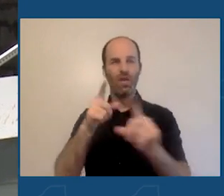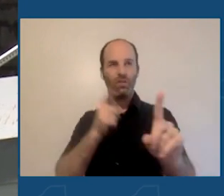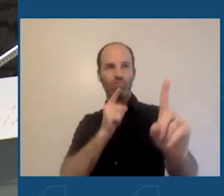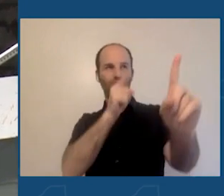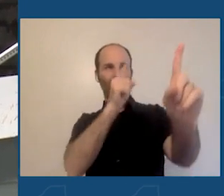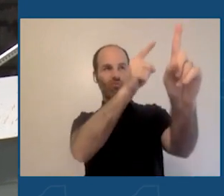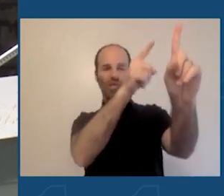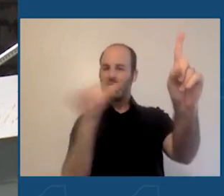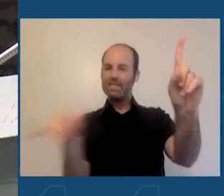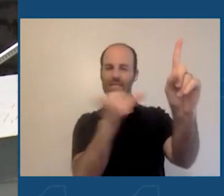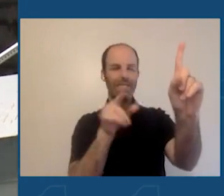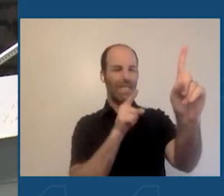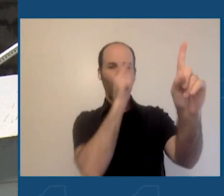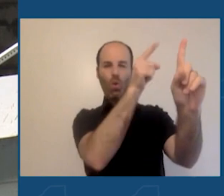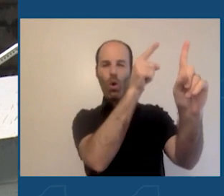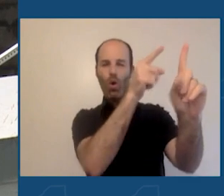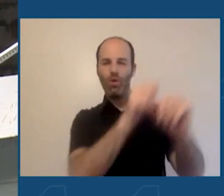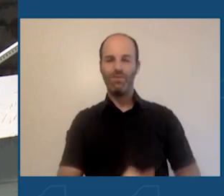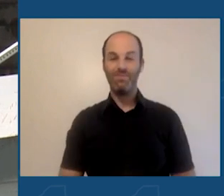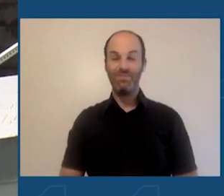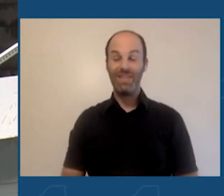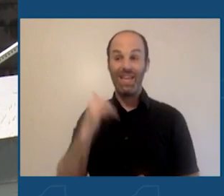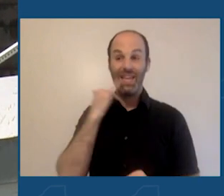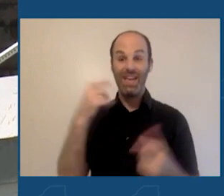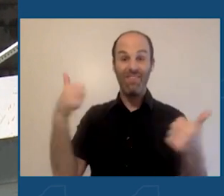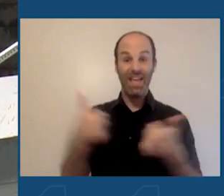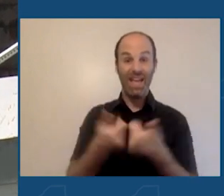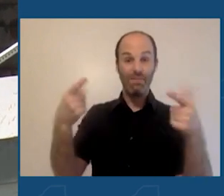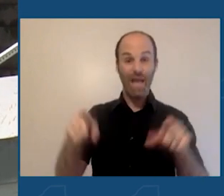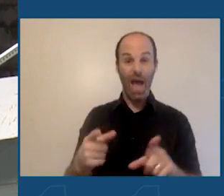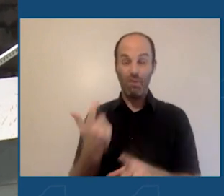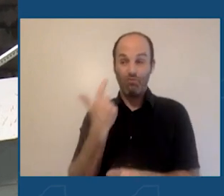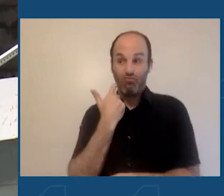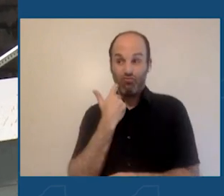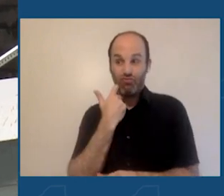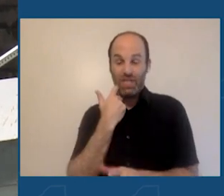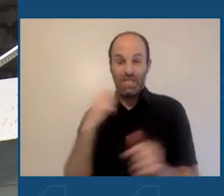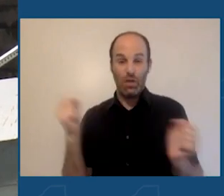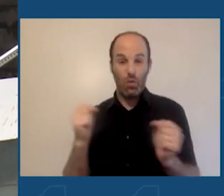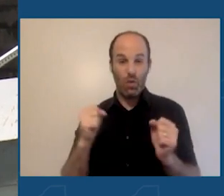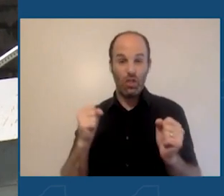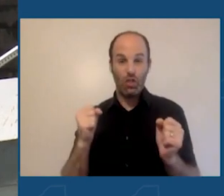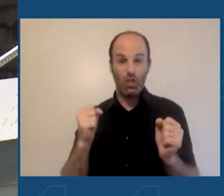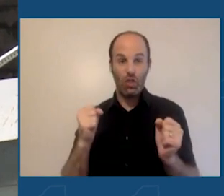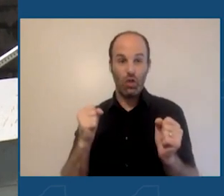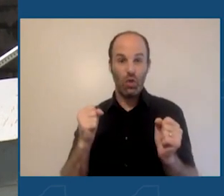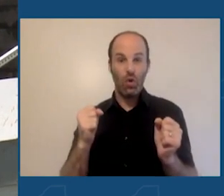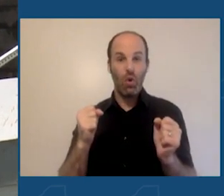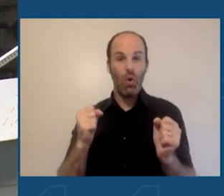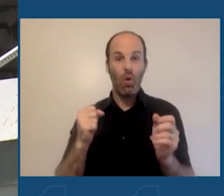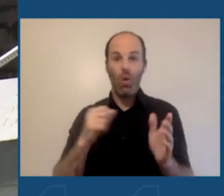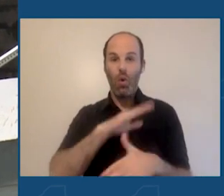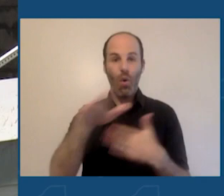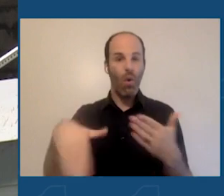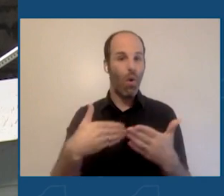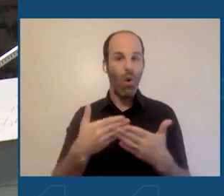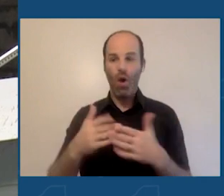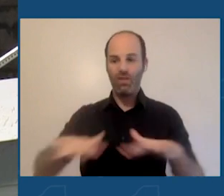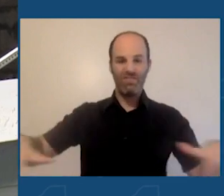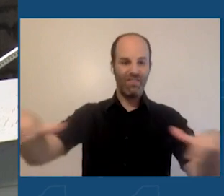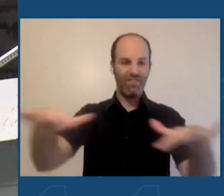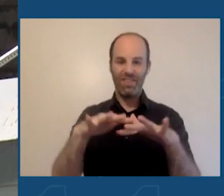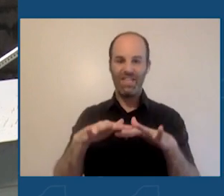If these games happened last winter, all the fields of play that ORDA has to operate would have been ready.